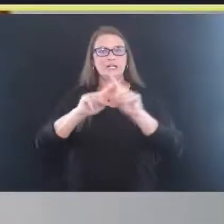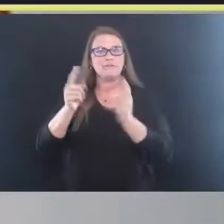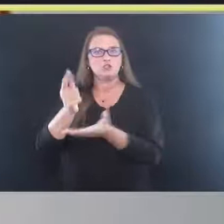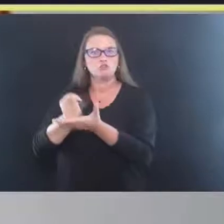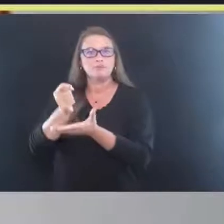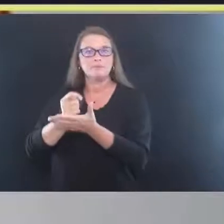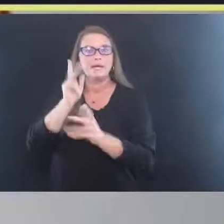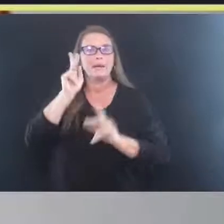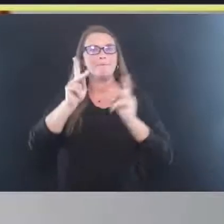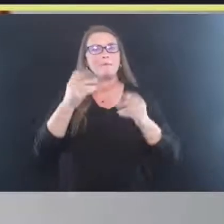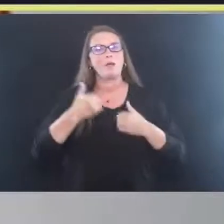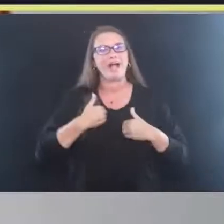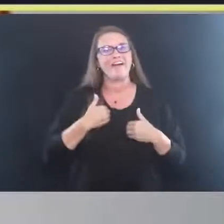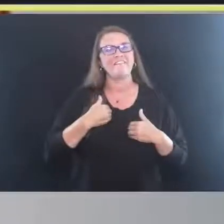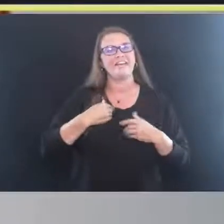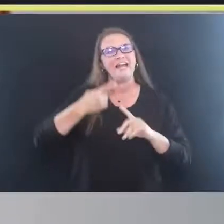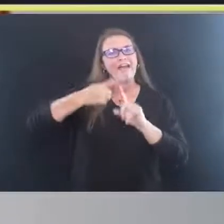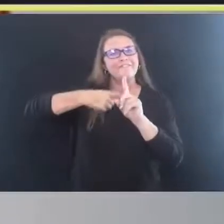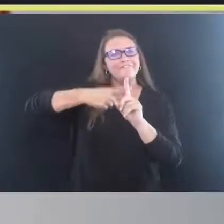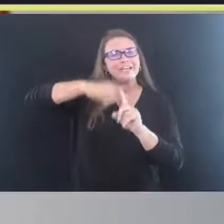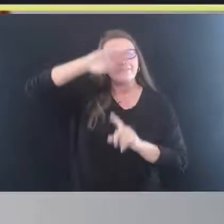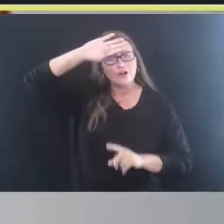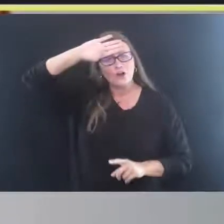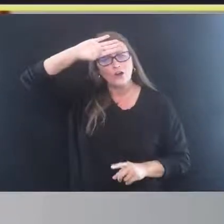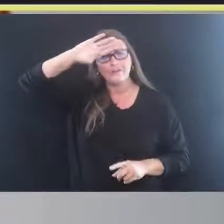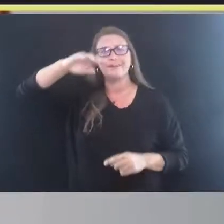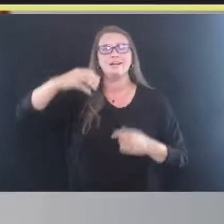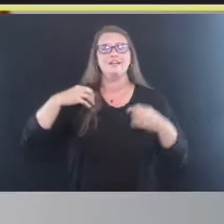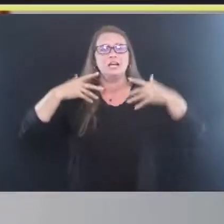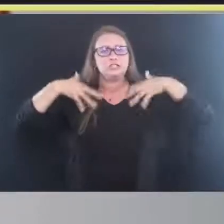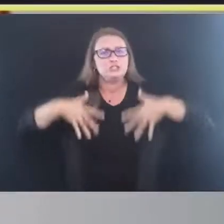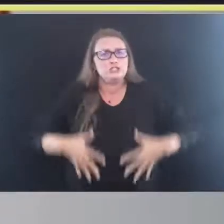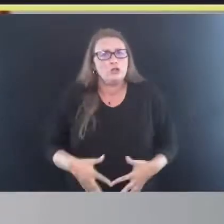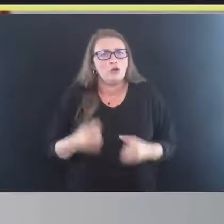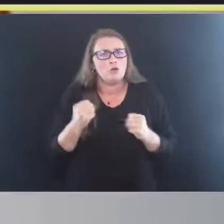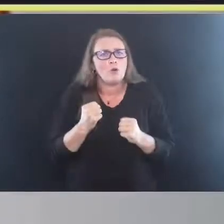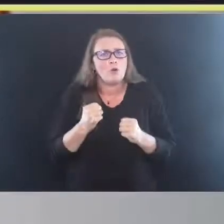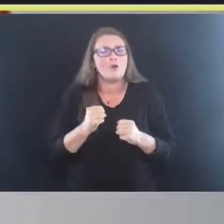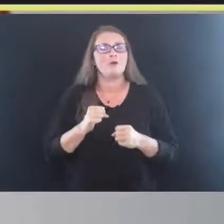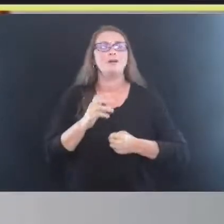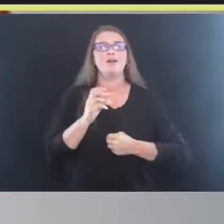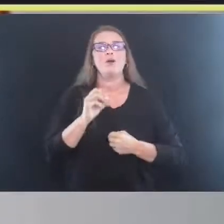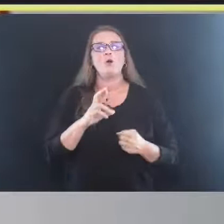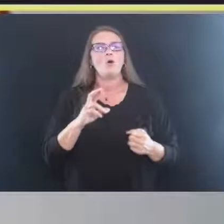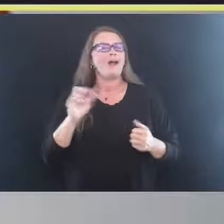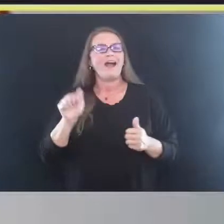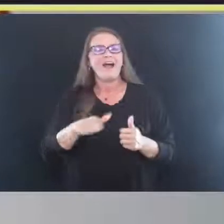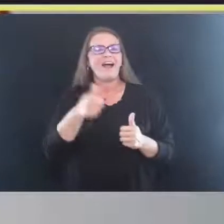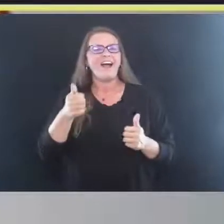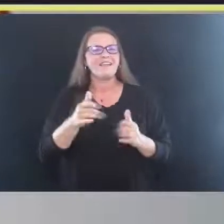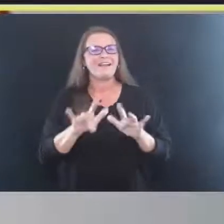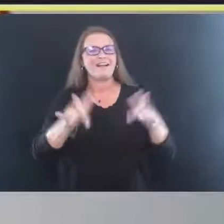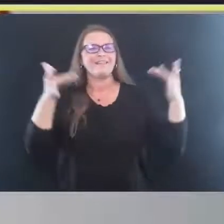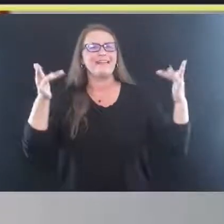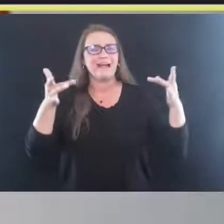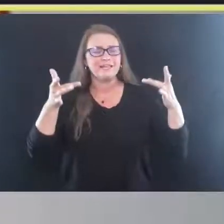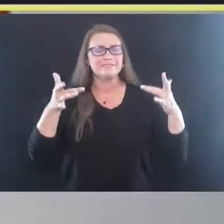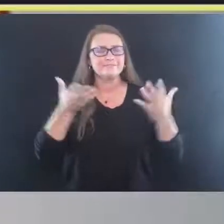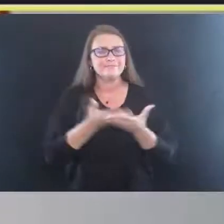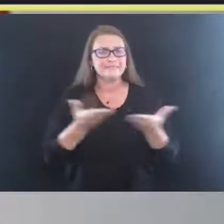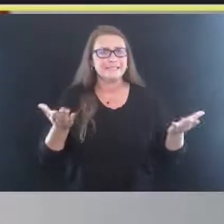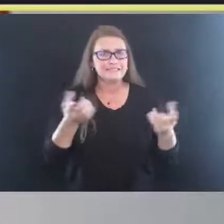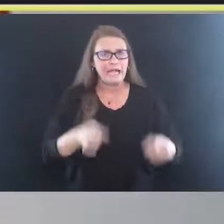fevers, chills, aches for about 24 hours. Then usually their symptoms start to resolve. For the antibody treatment, it's